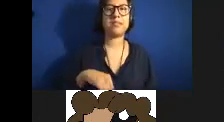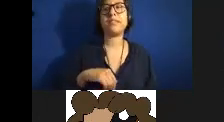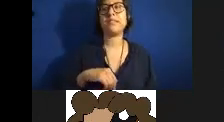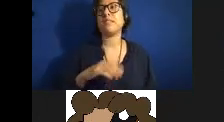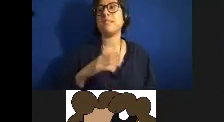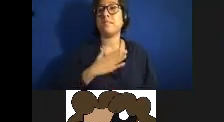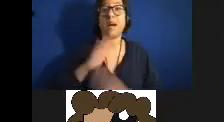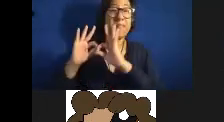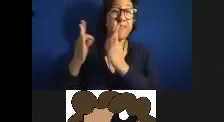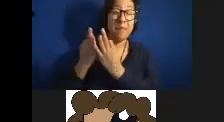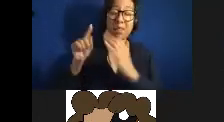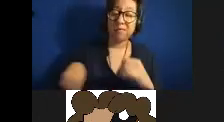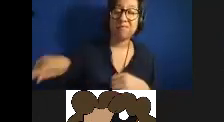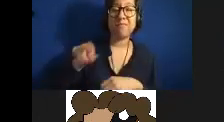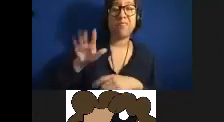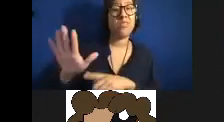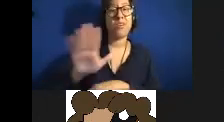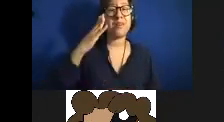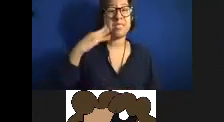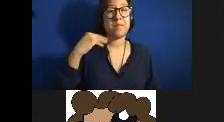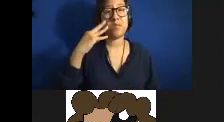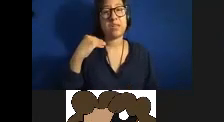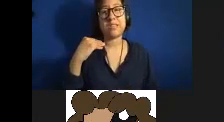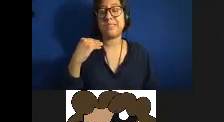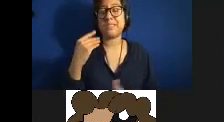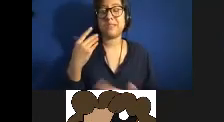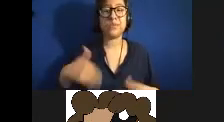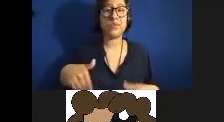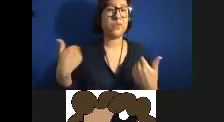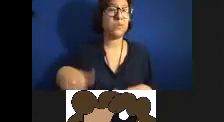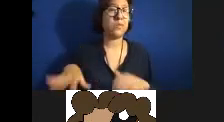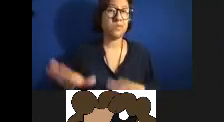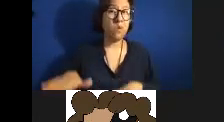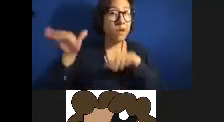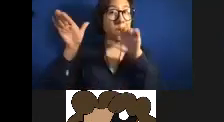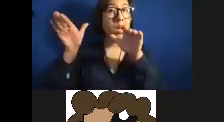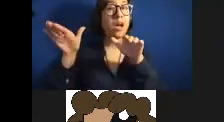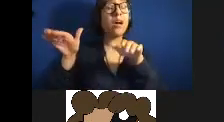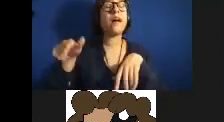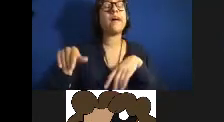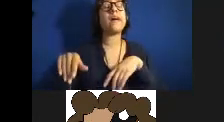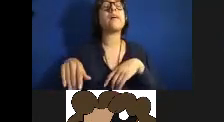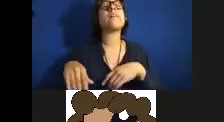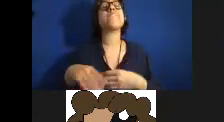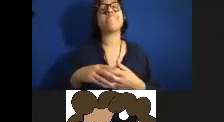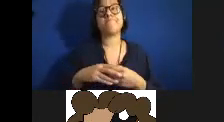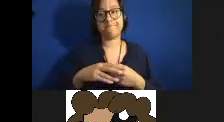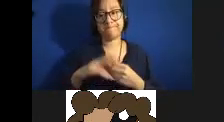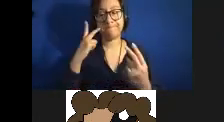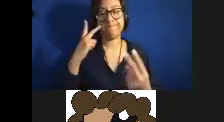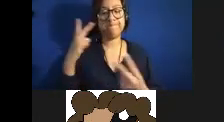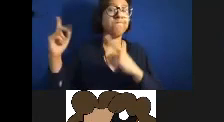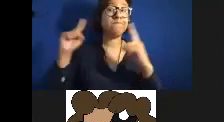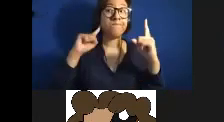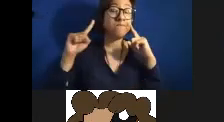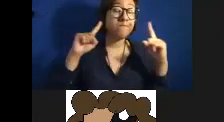of my family members. You know, growing up, I'd always heard that, you know, my